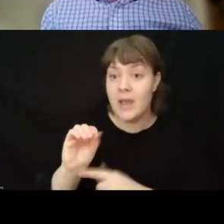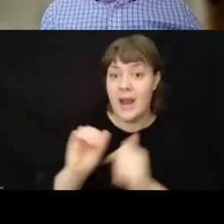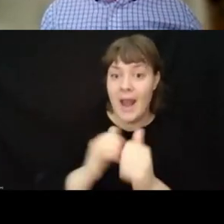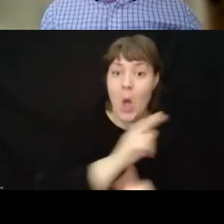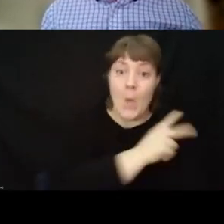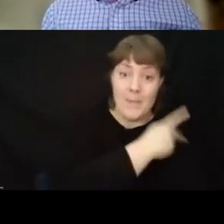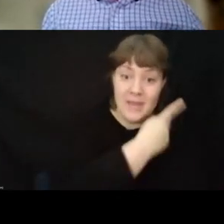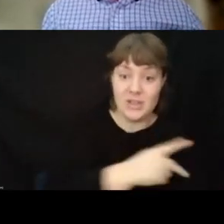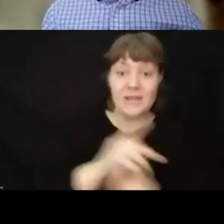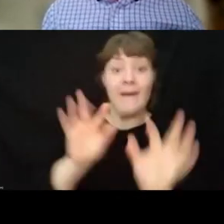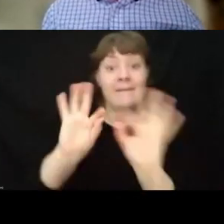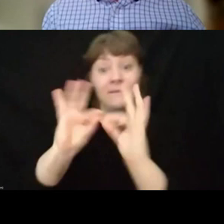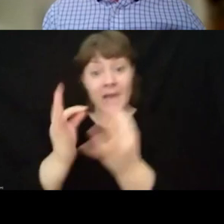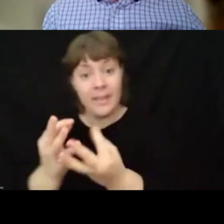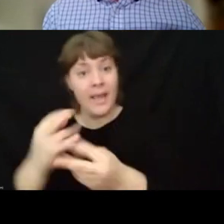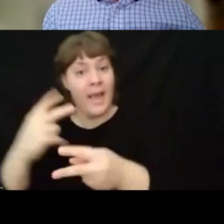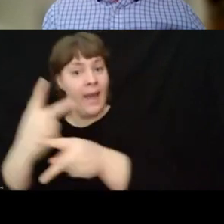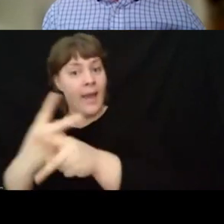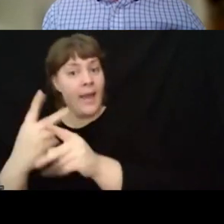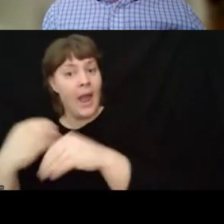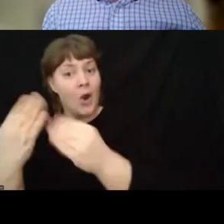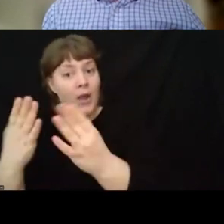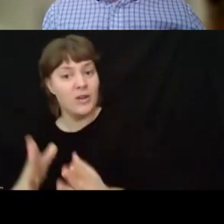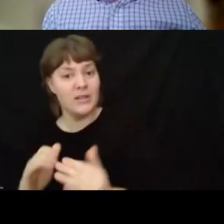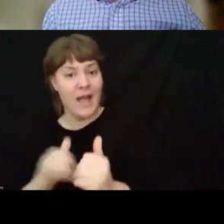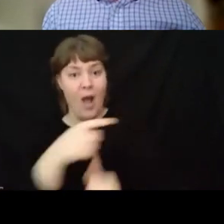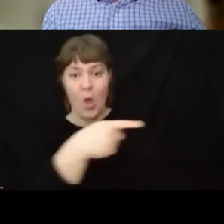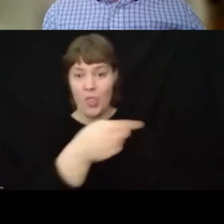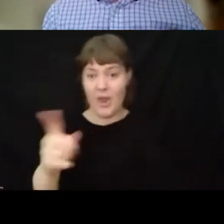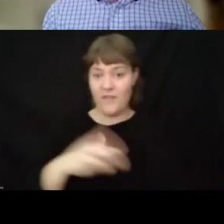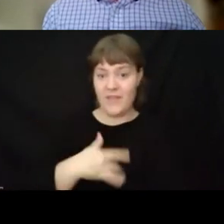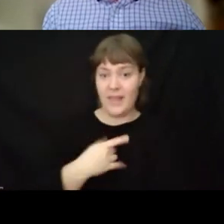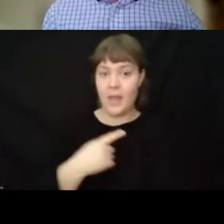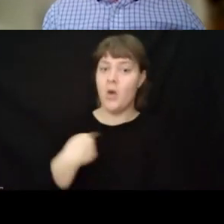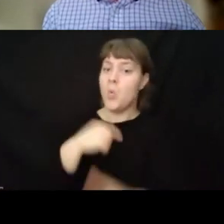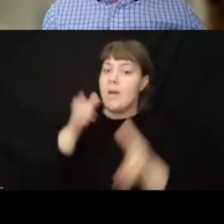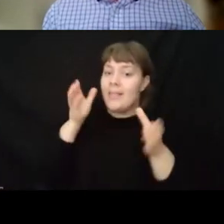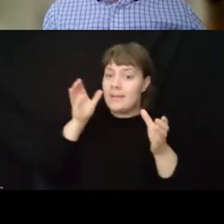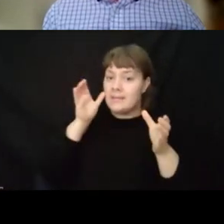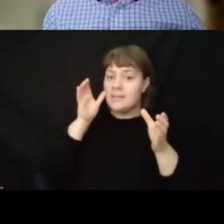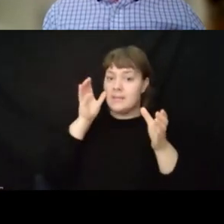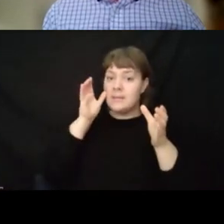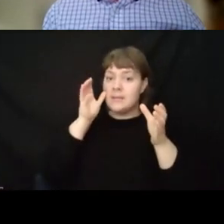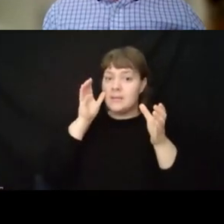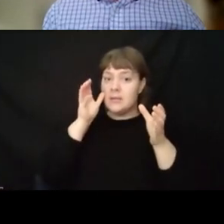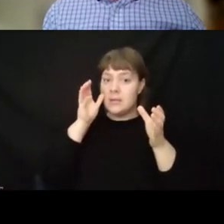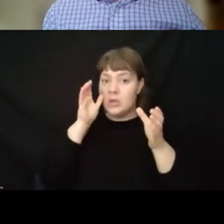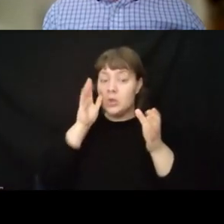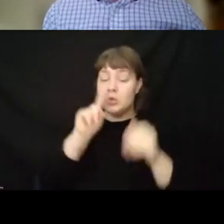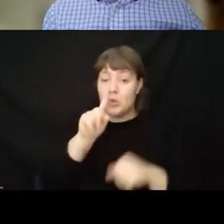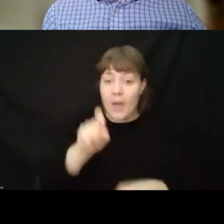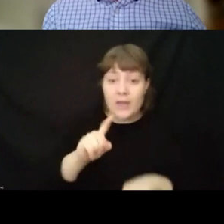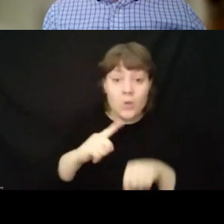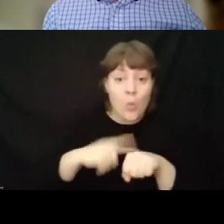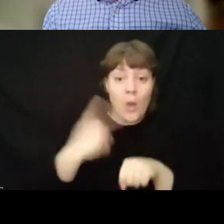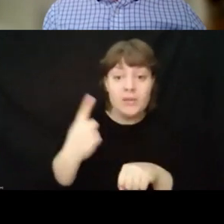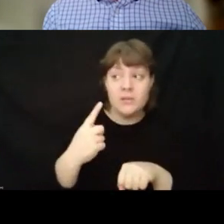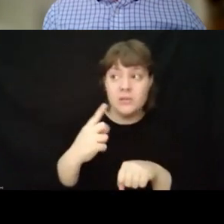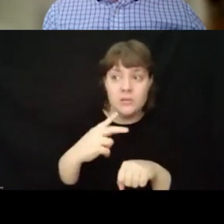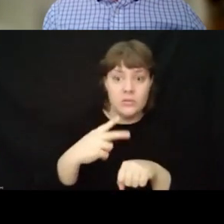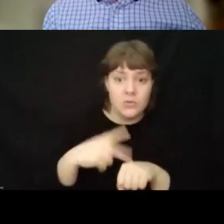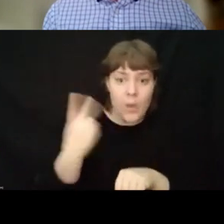and caregivers, how they're feeling. We are listening. And do you ask one time, two times? It's